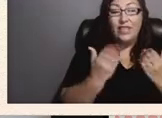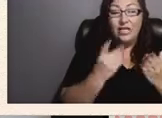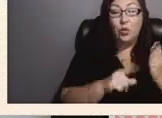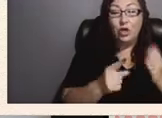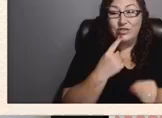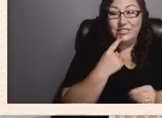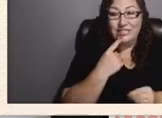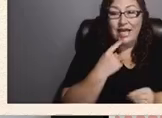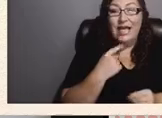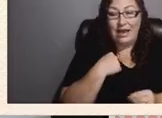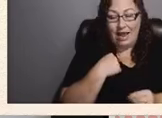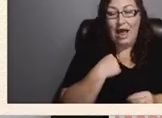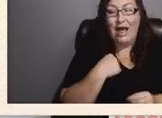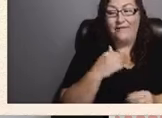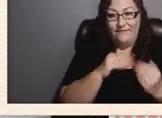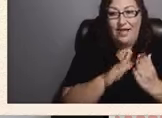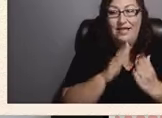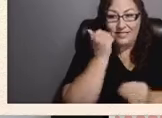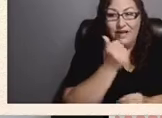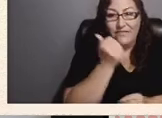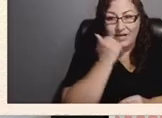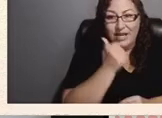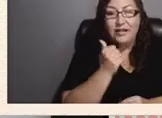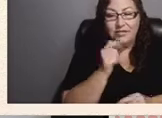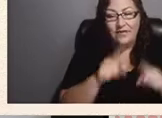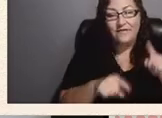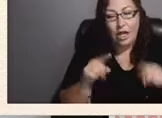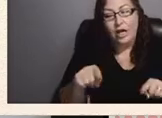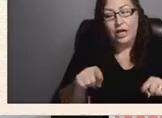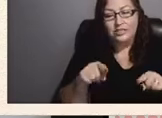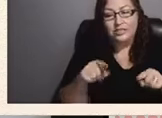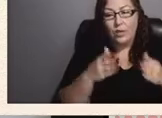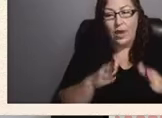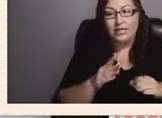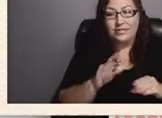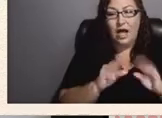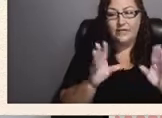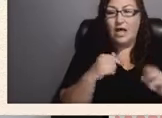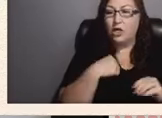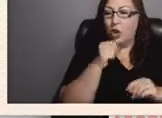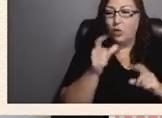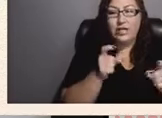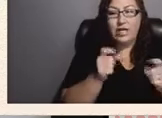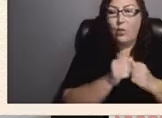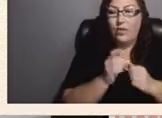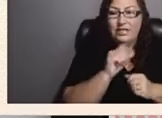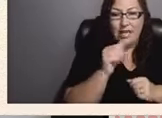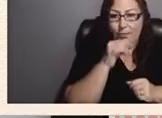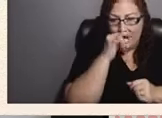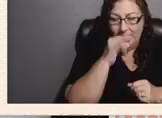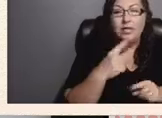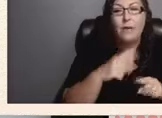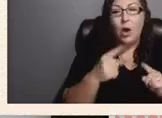on a daily basis in various forms, obviously. I don't deal with the disabled kids, but we do have a